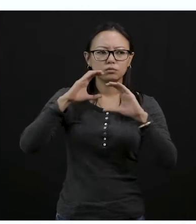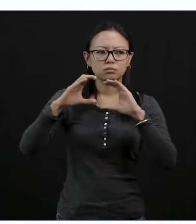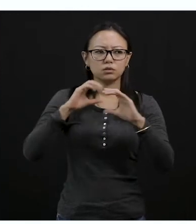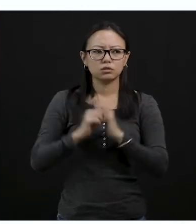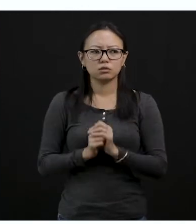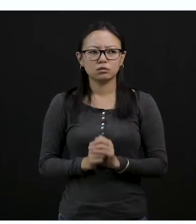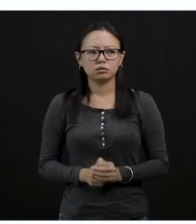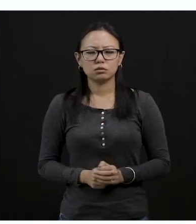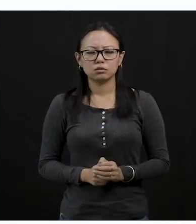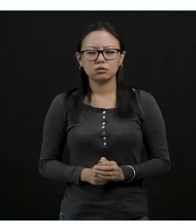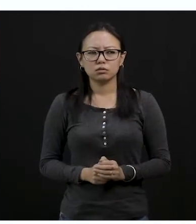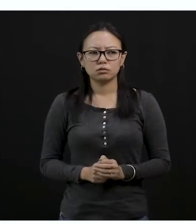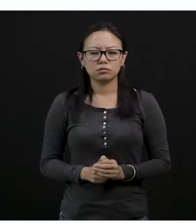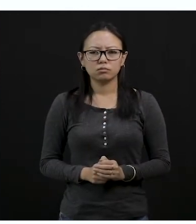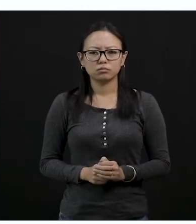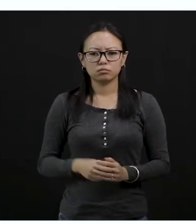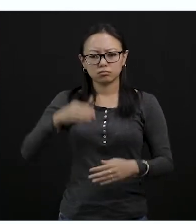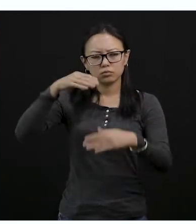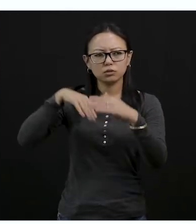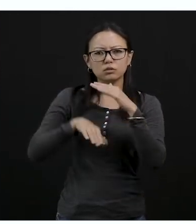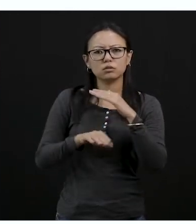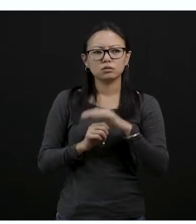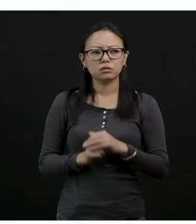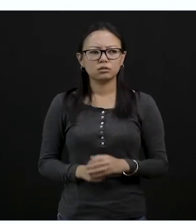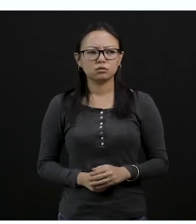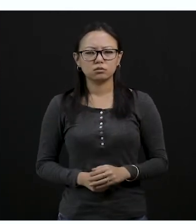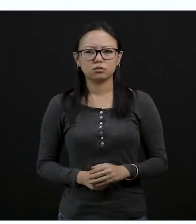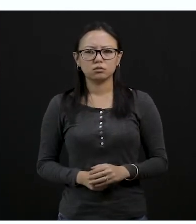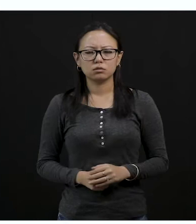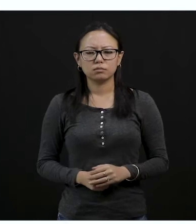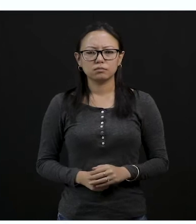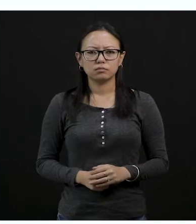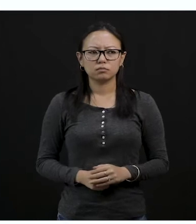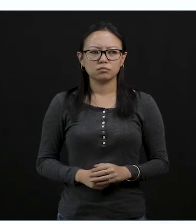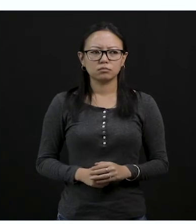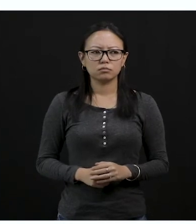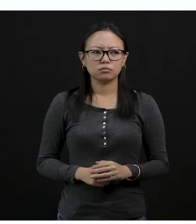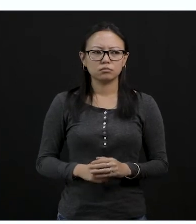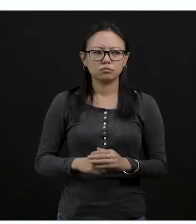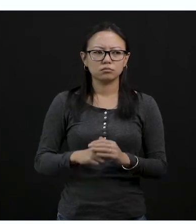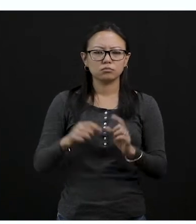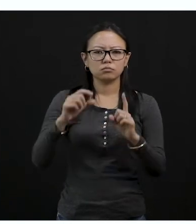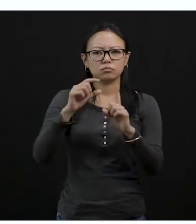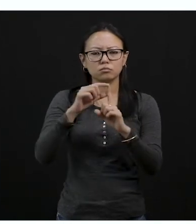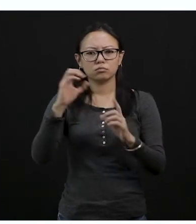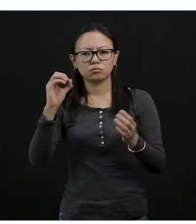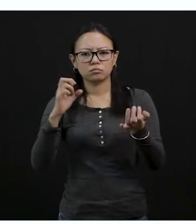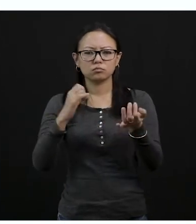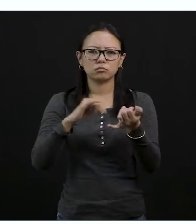communication, and under communication, I'm going to tell you about the postal